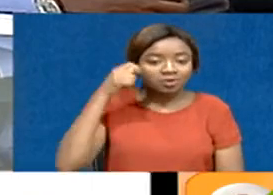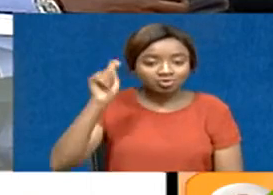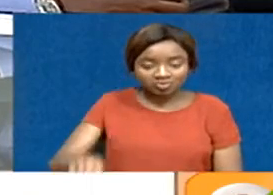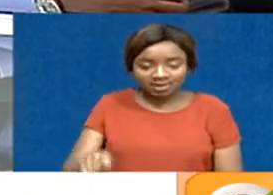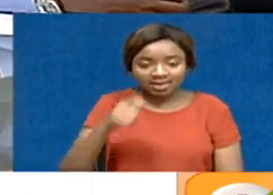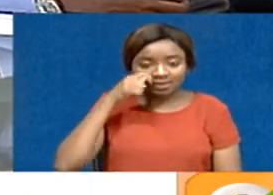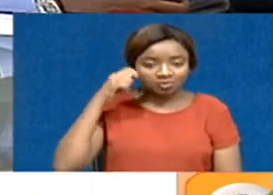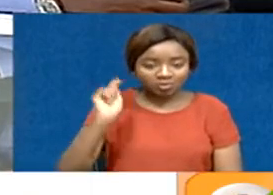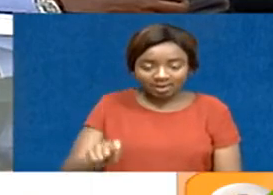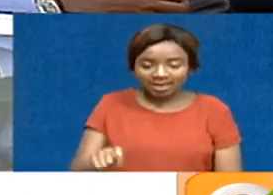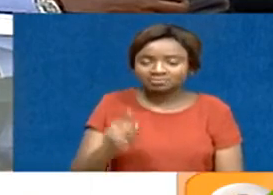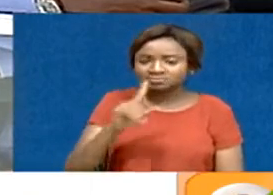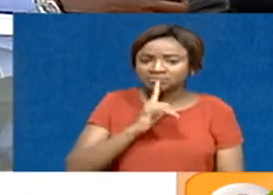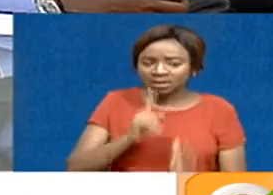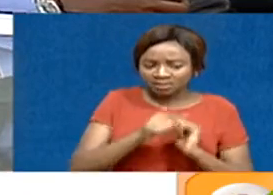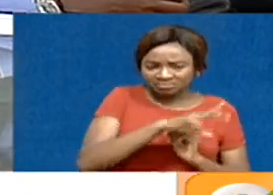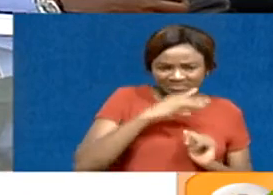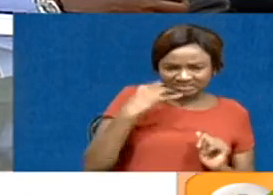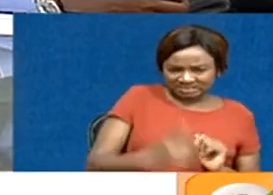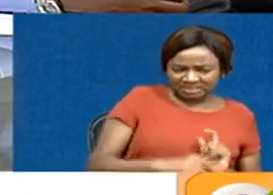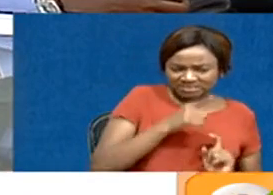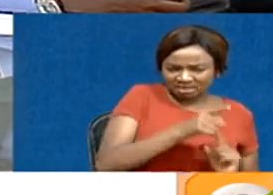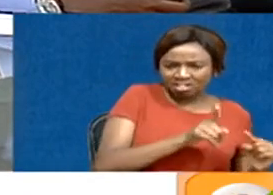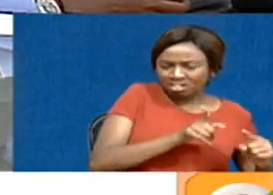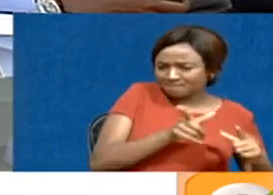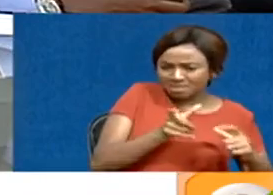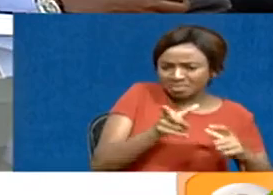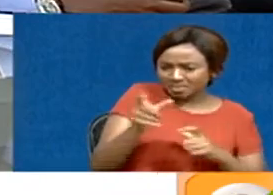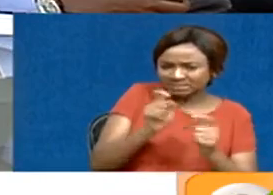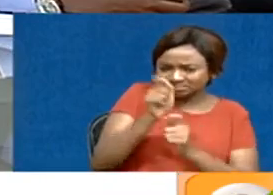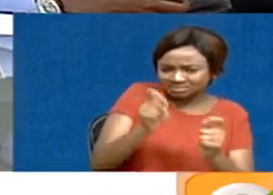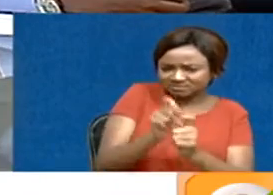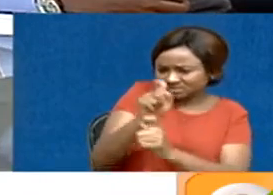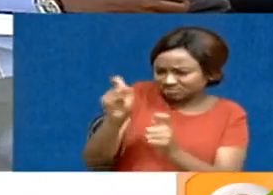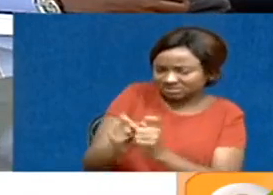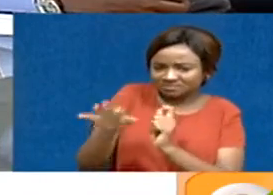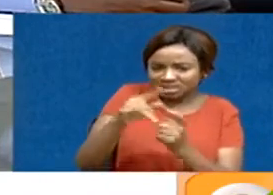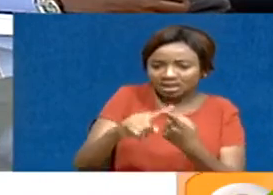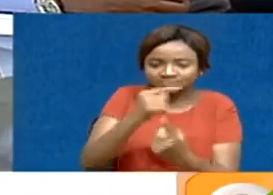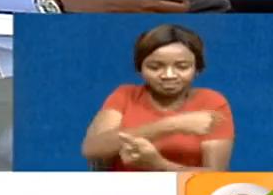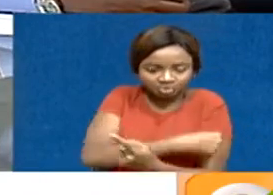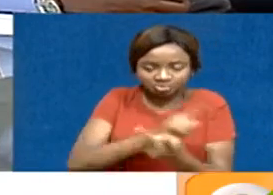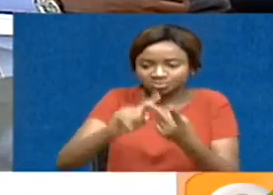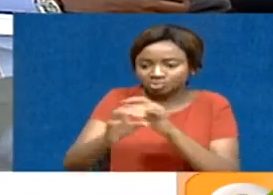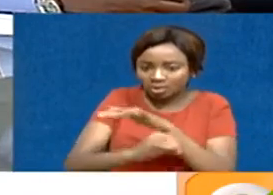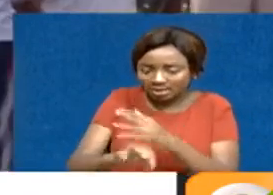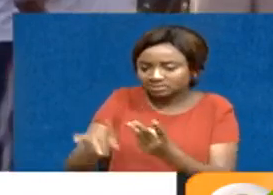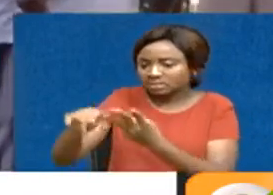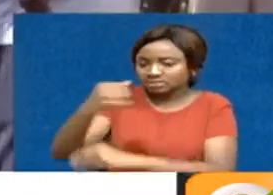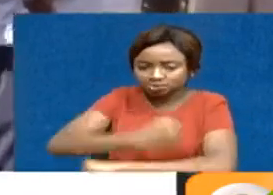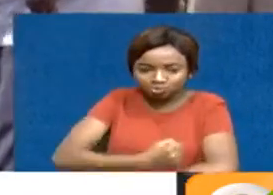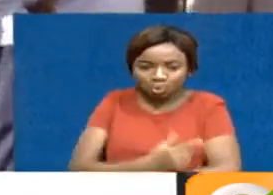Ukraine is accusing Russia of striking civilian targets, including hospitals, nurseries, and schools. Ukrainian Deputy Prime